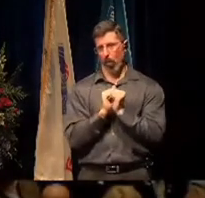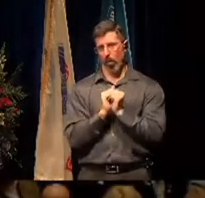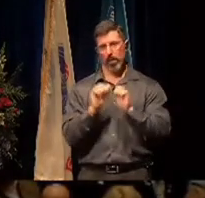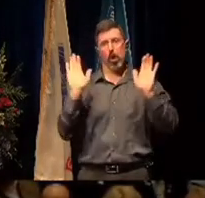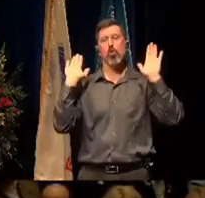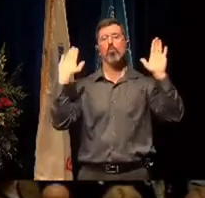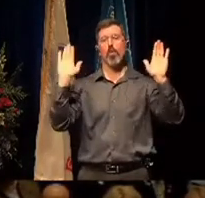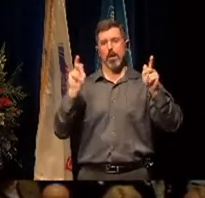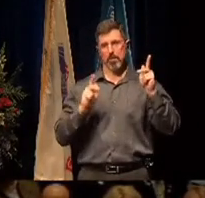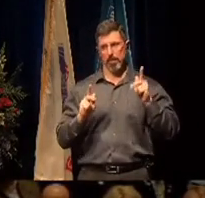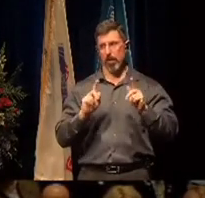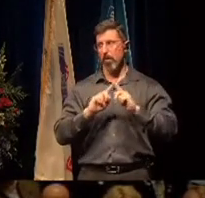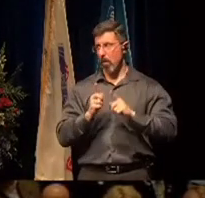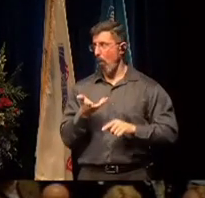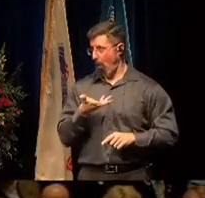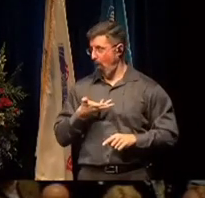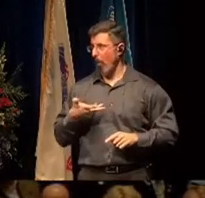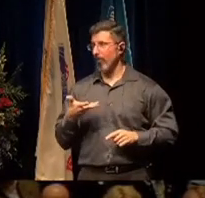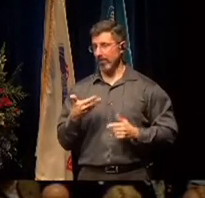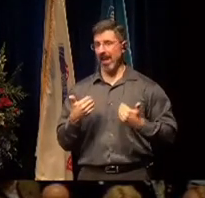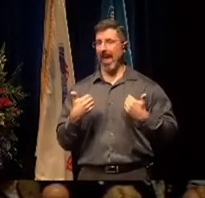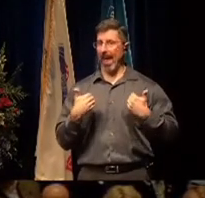enough to have had that opportunity.